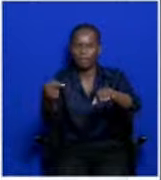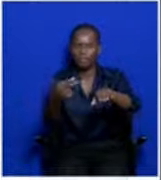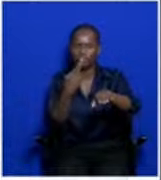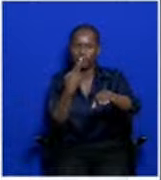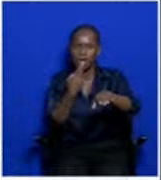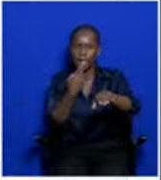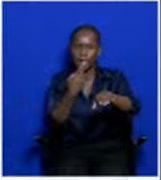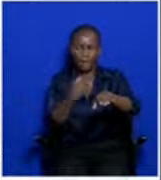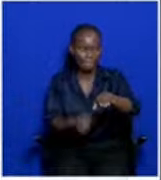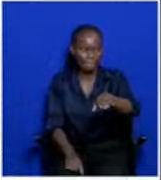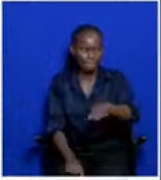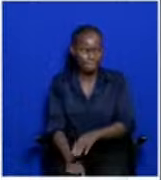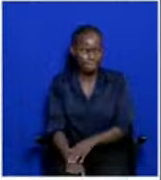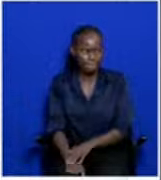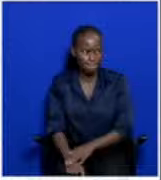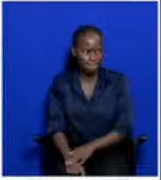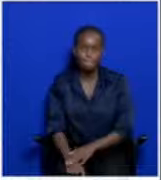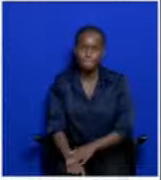Metropolis vehicle.